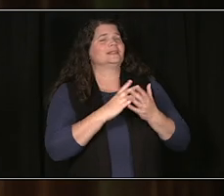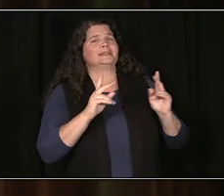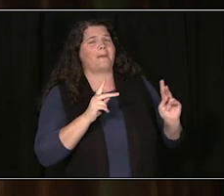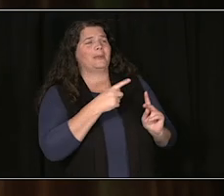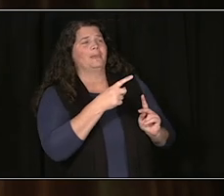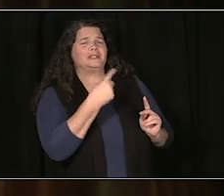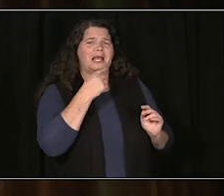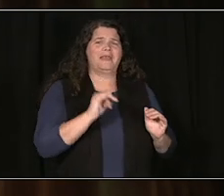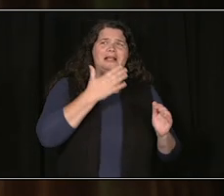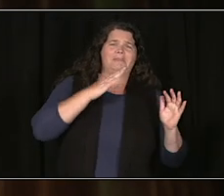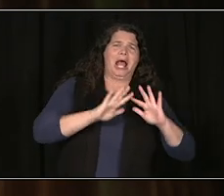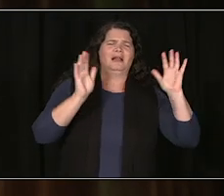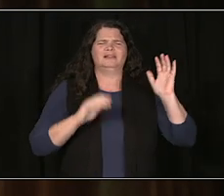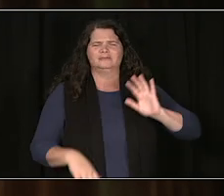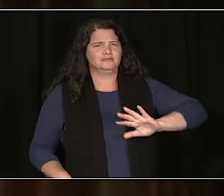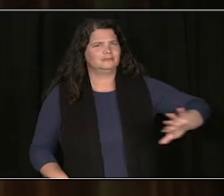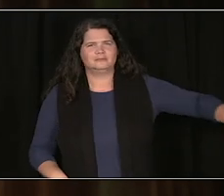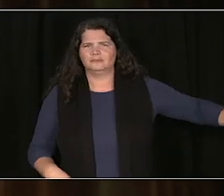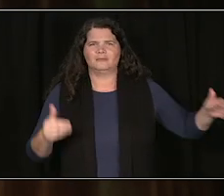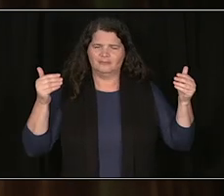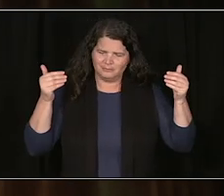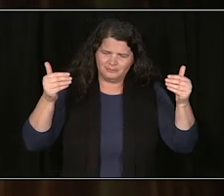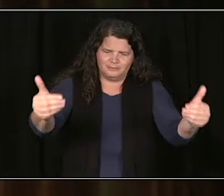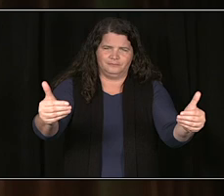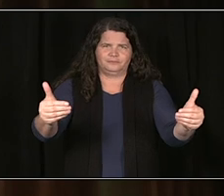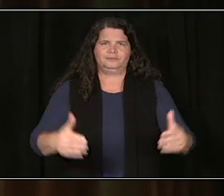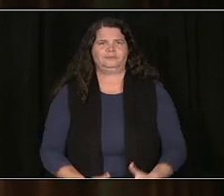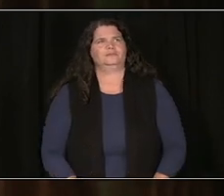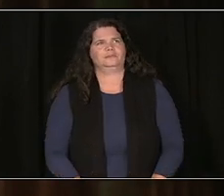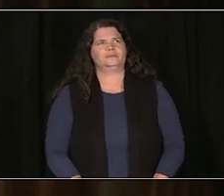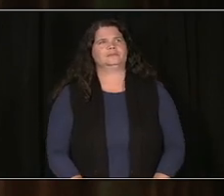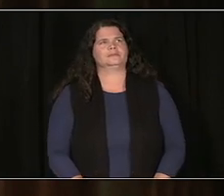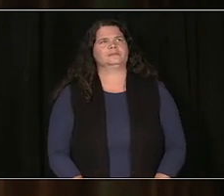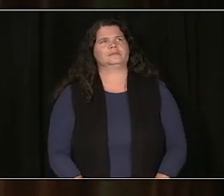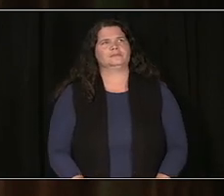those bad words. They are not. We need to push forward on that.